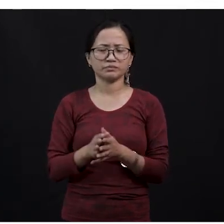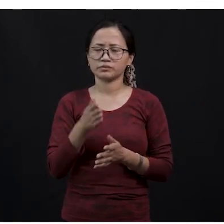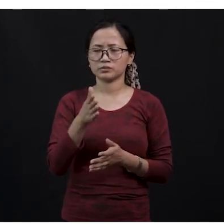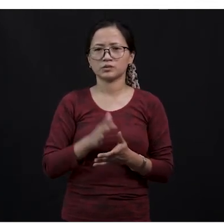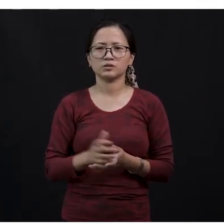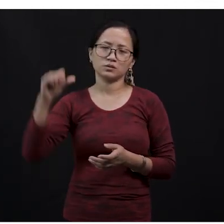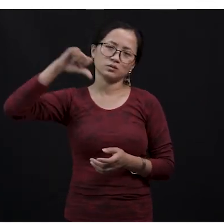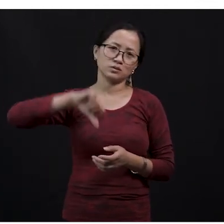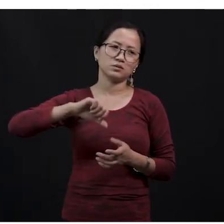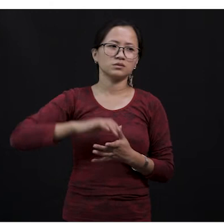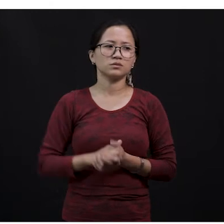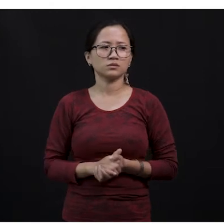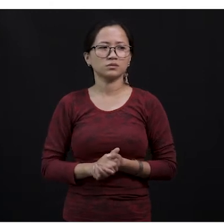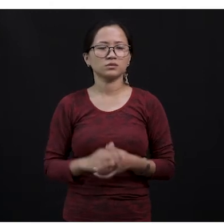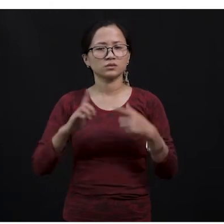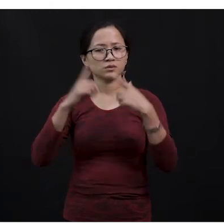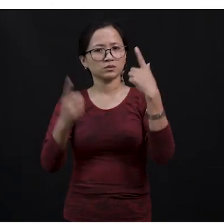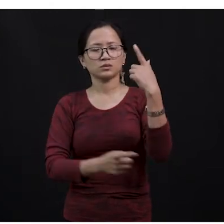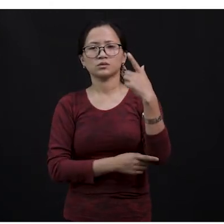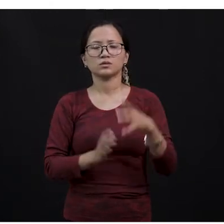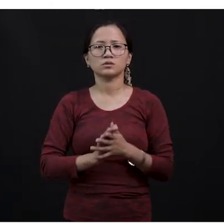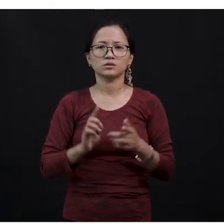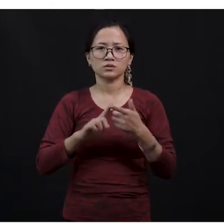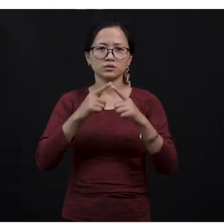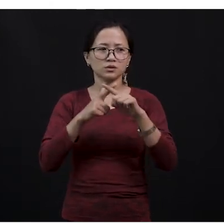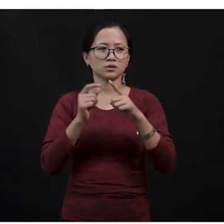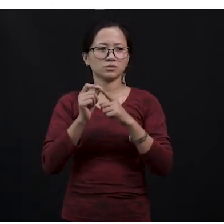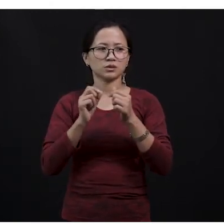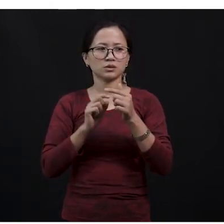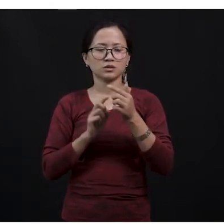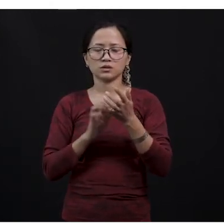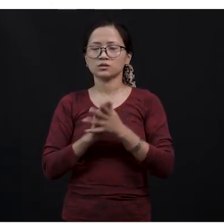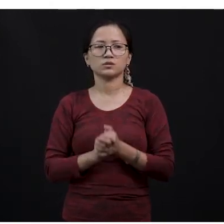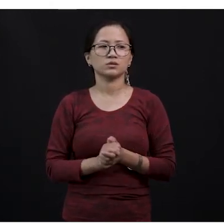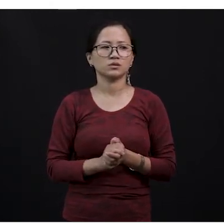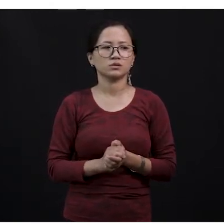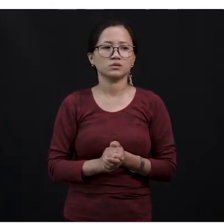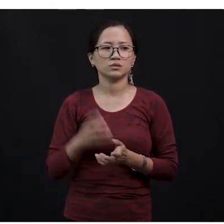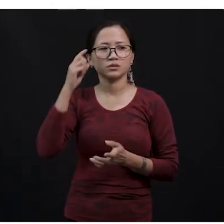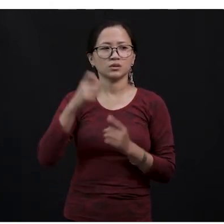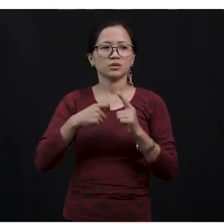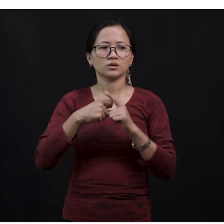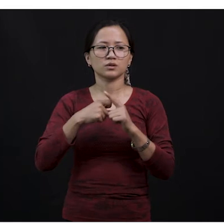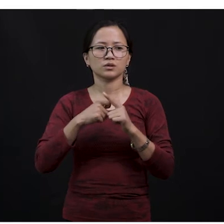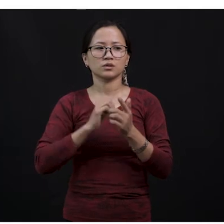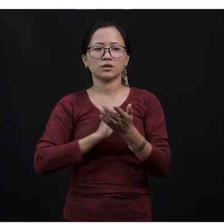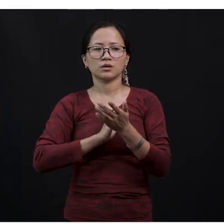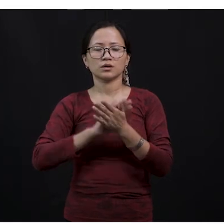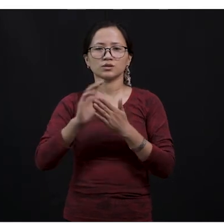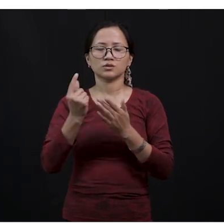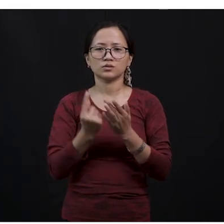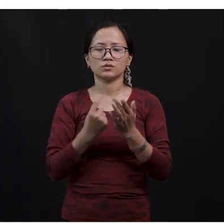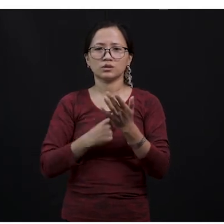failed. Now, the last one was expedition into Khorasan and Karachi. So these